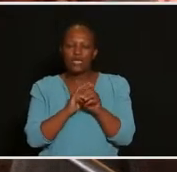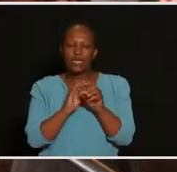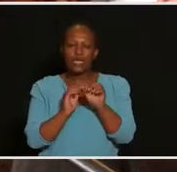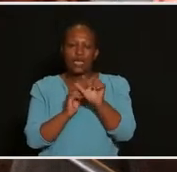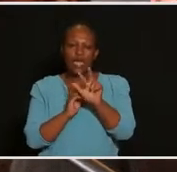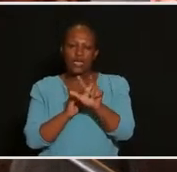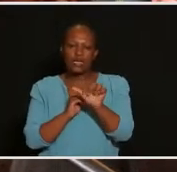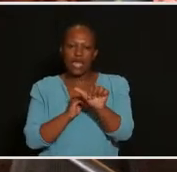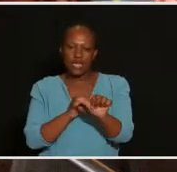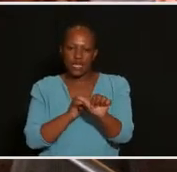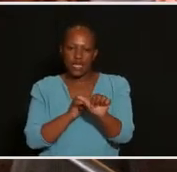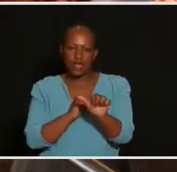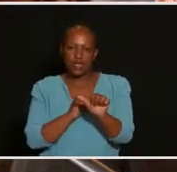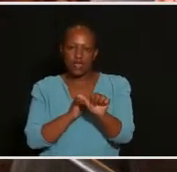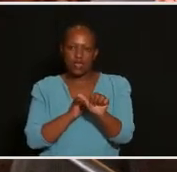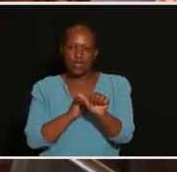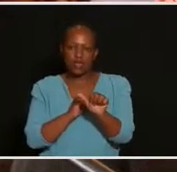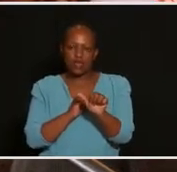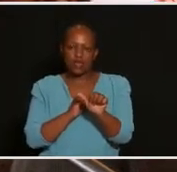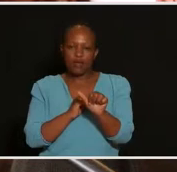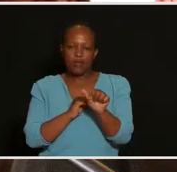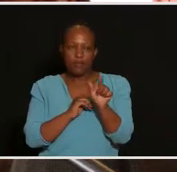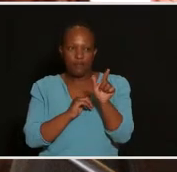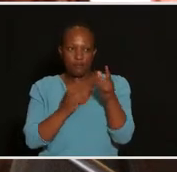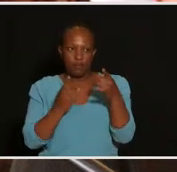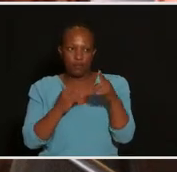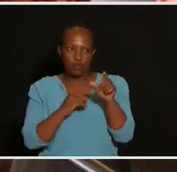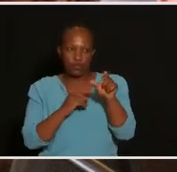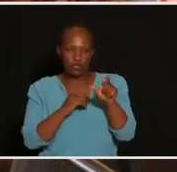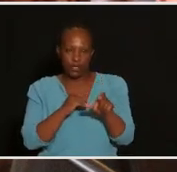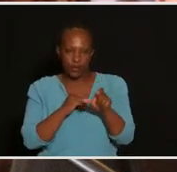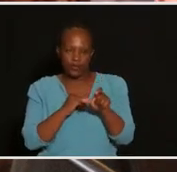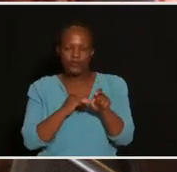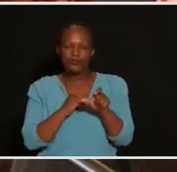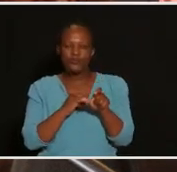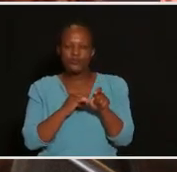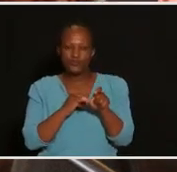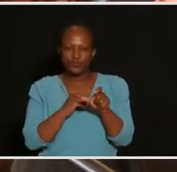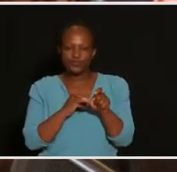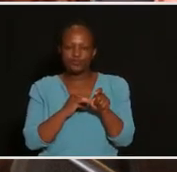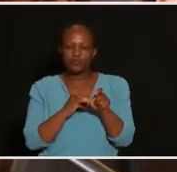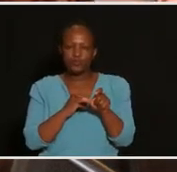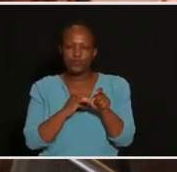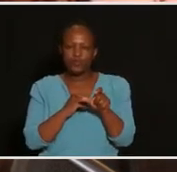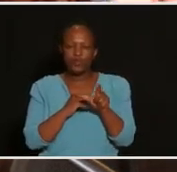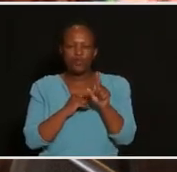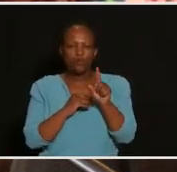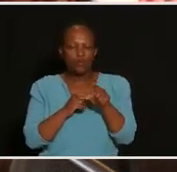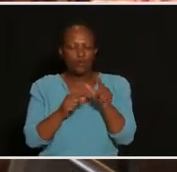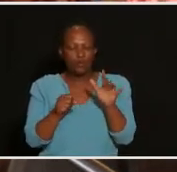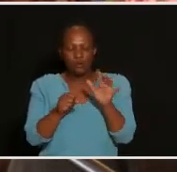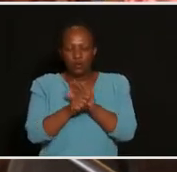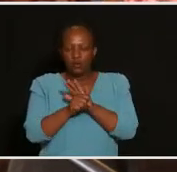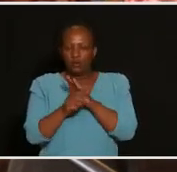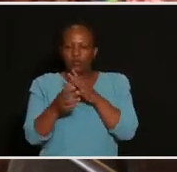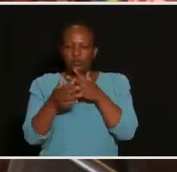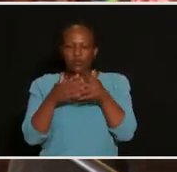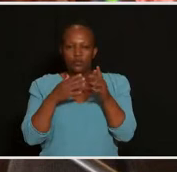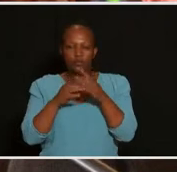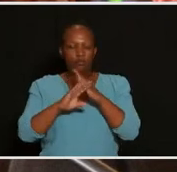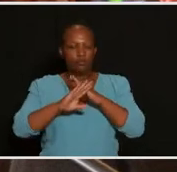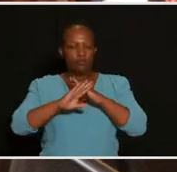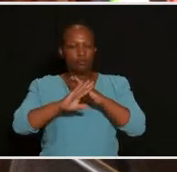chair we have the view that there should be complete prohibition of any dangerous